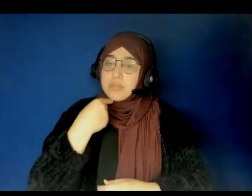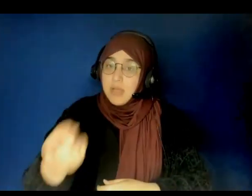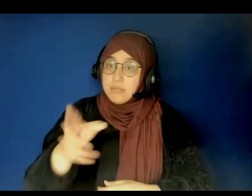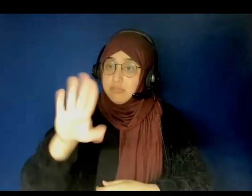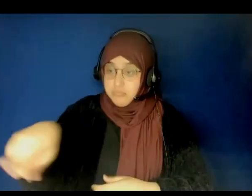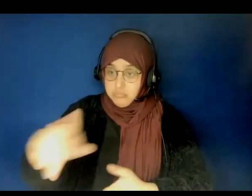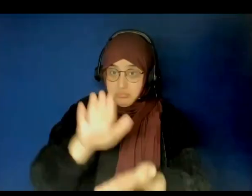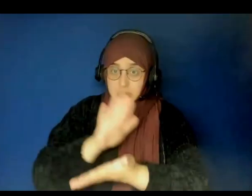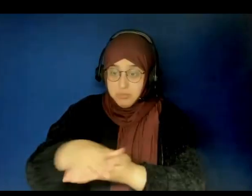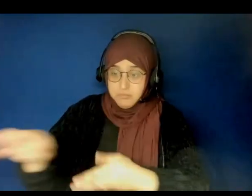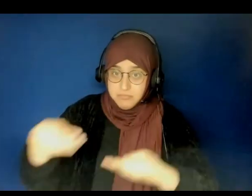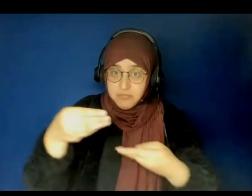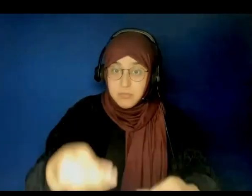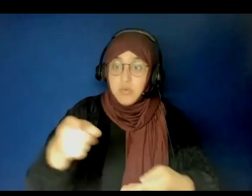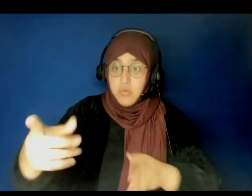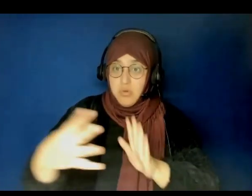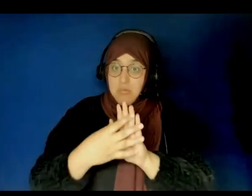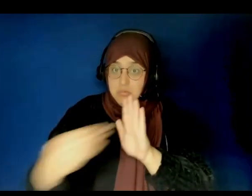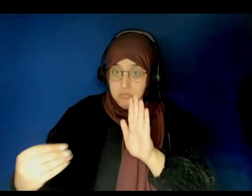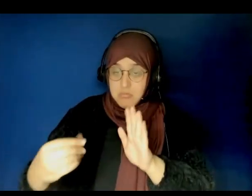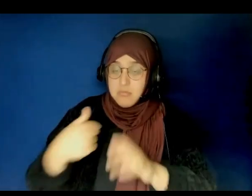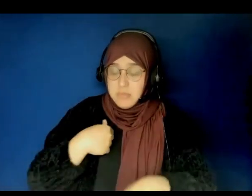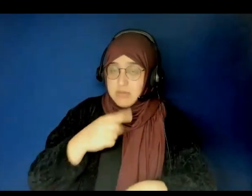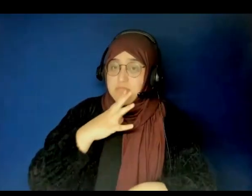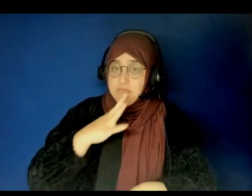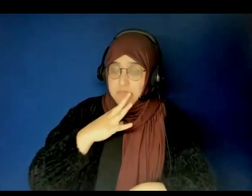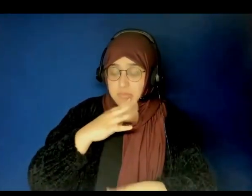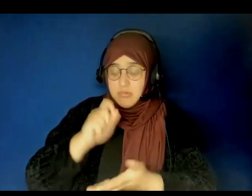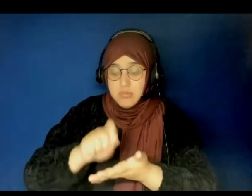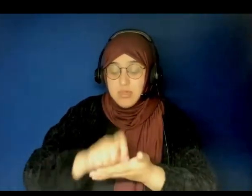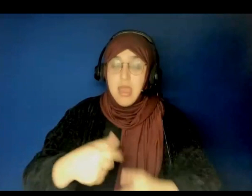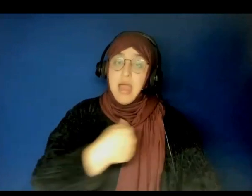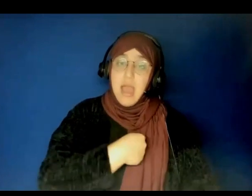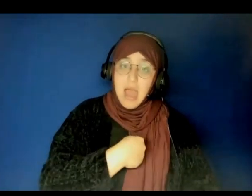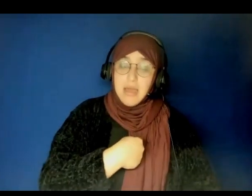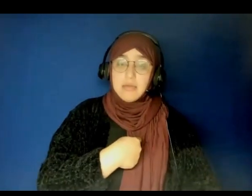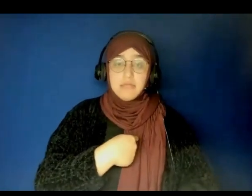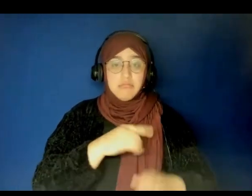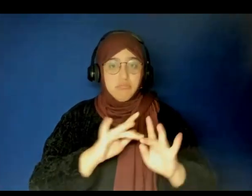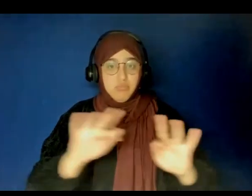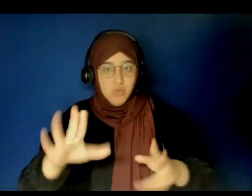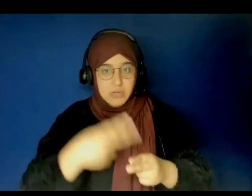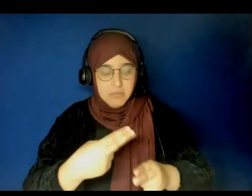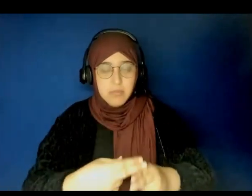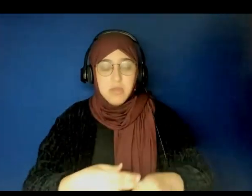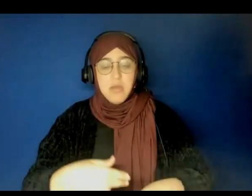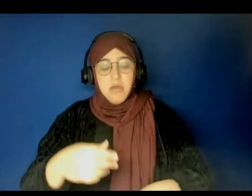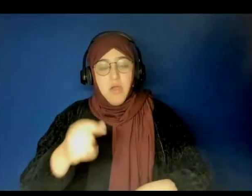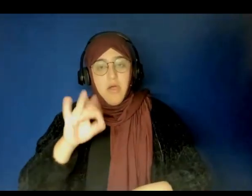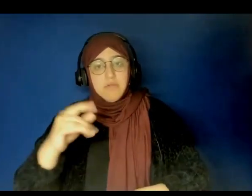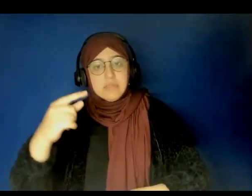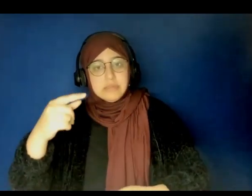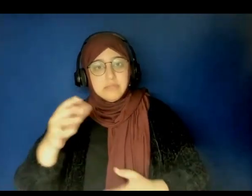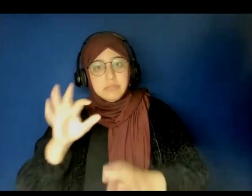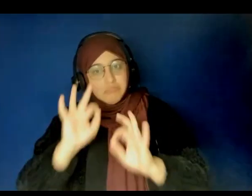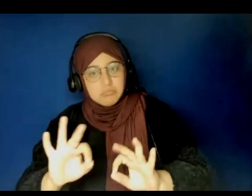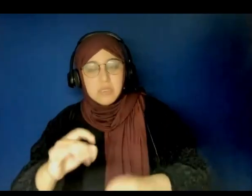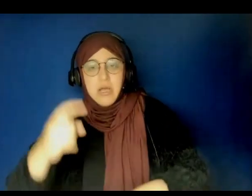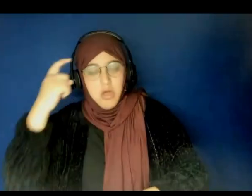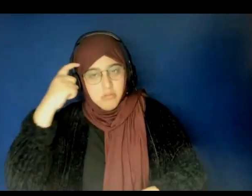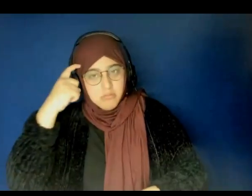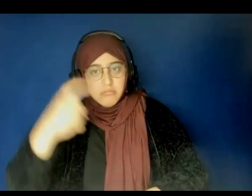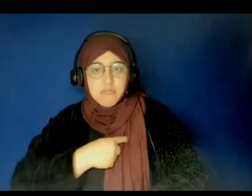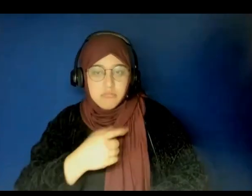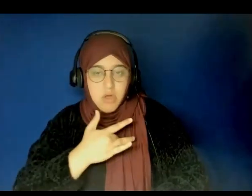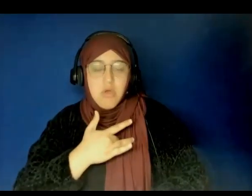after me and write this down. I, so-and-so, of sound heart and mind, leave my wealth to my family